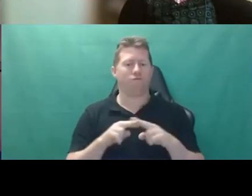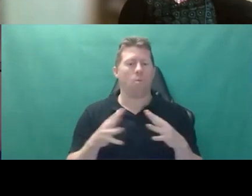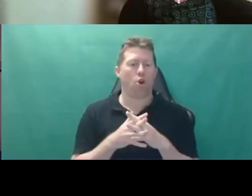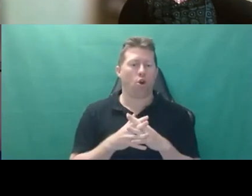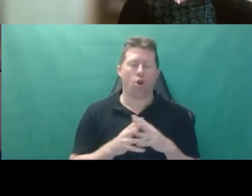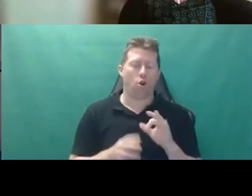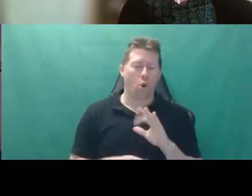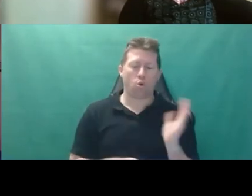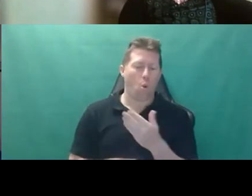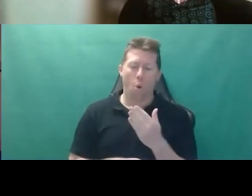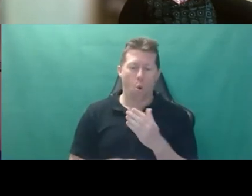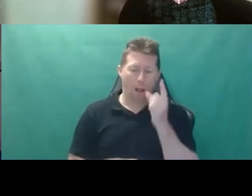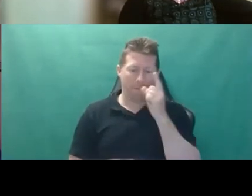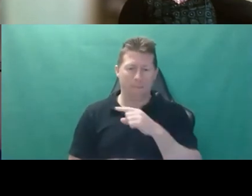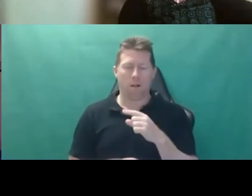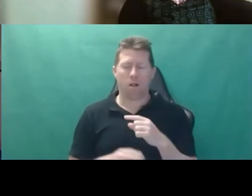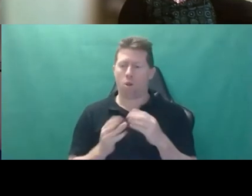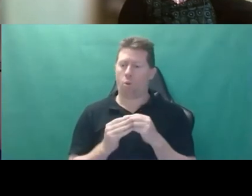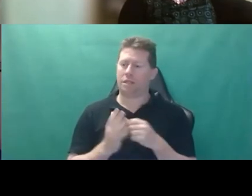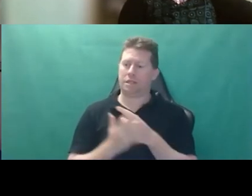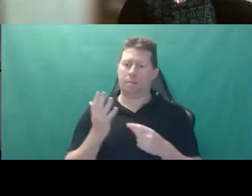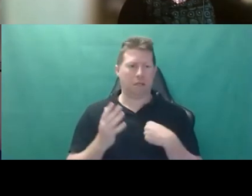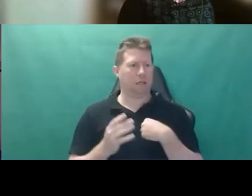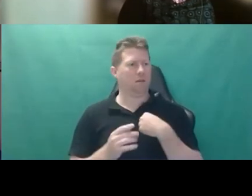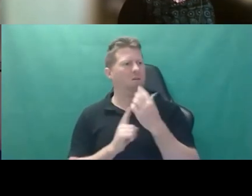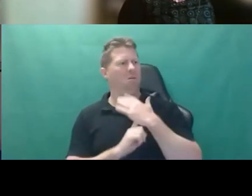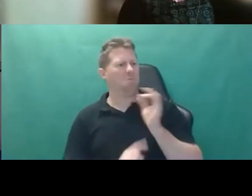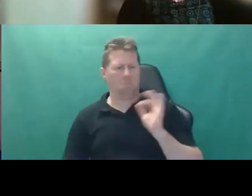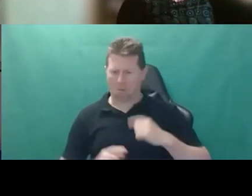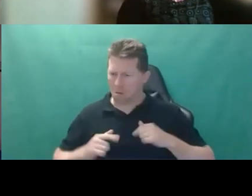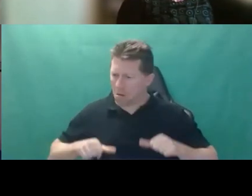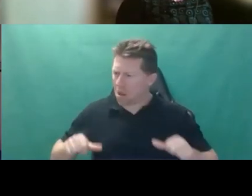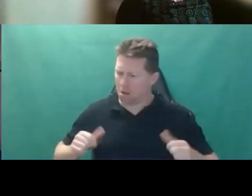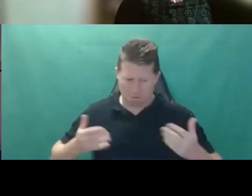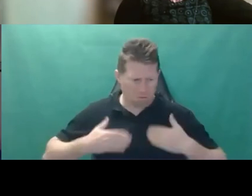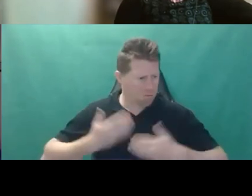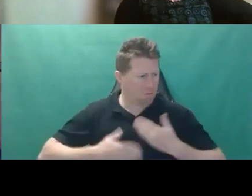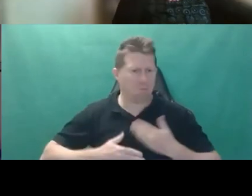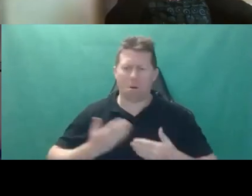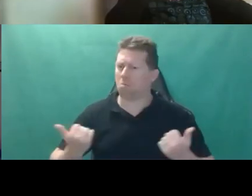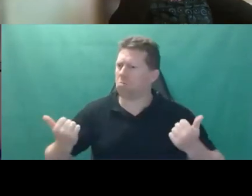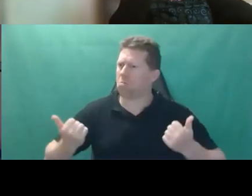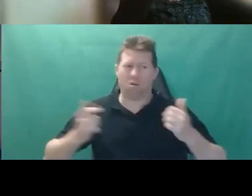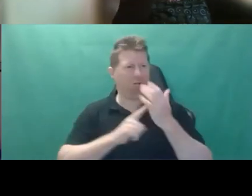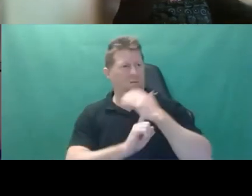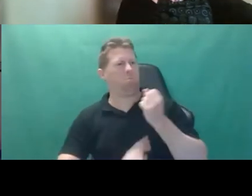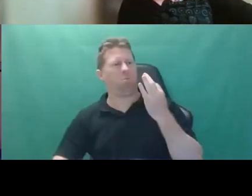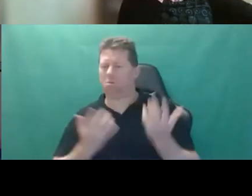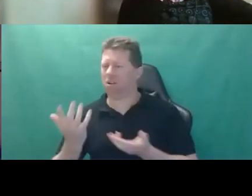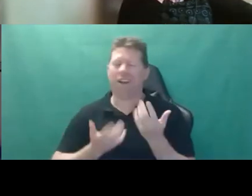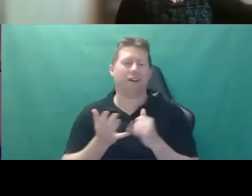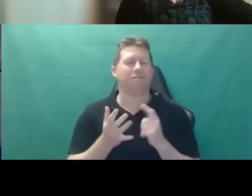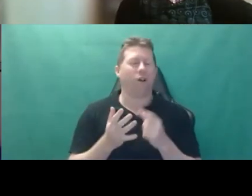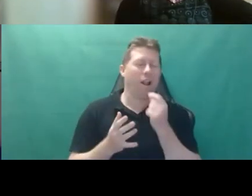views themselves these days as an oppressed person, um, by society and the barriers in society. So, um, that's sort of some